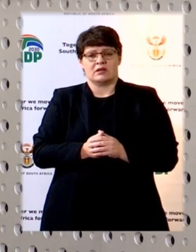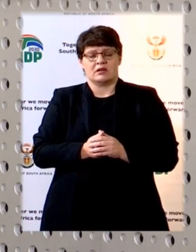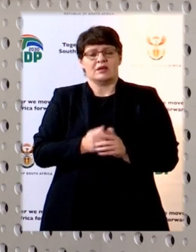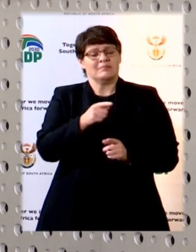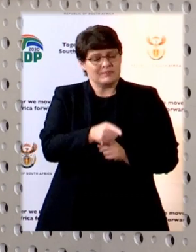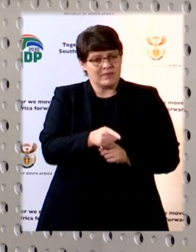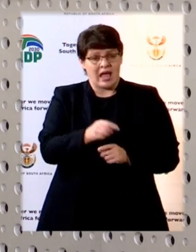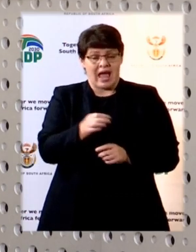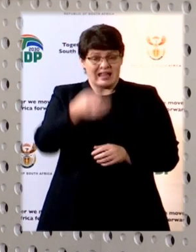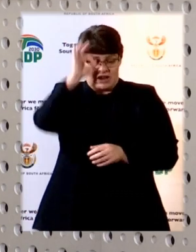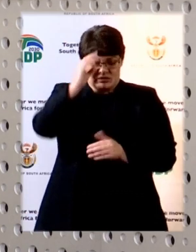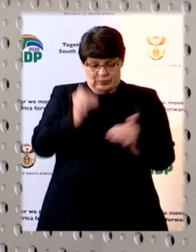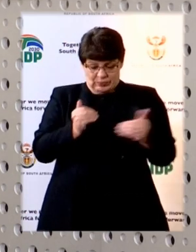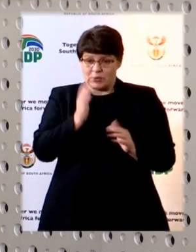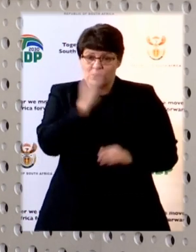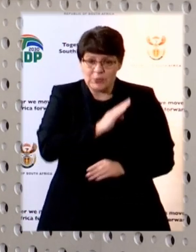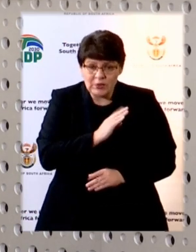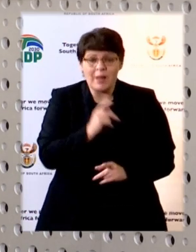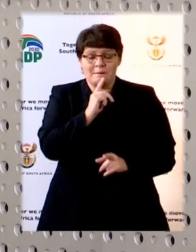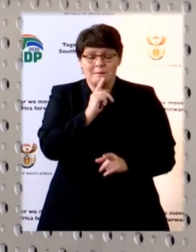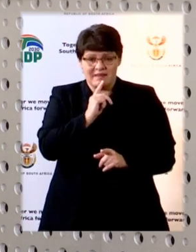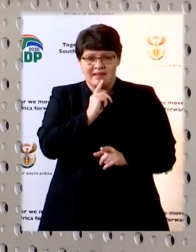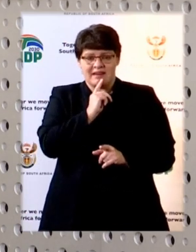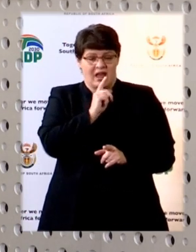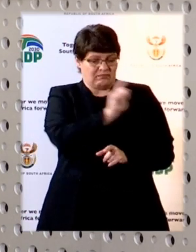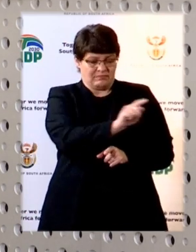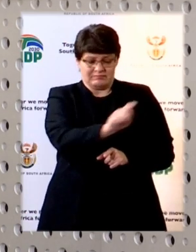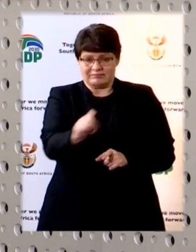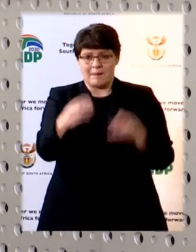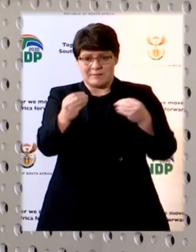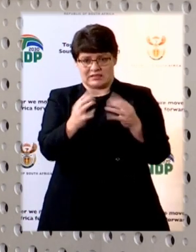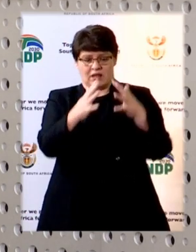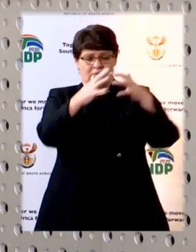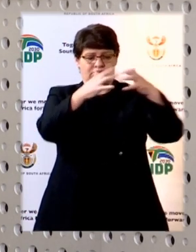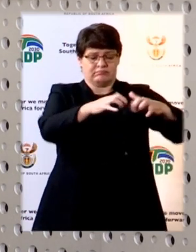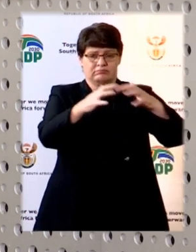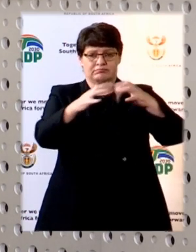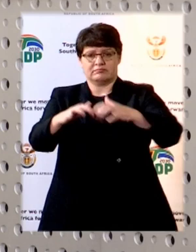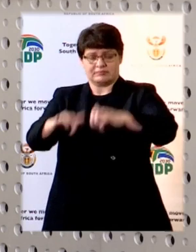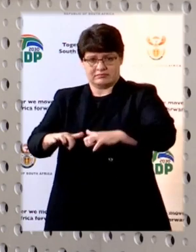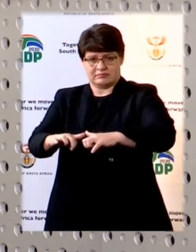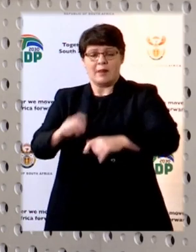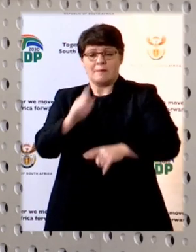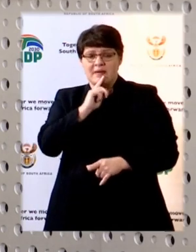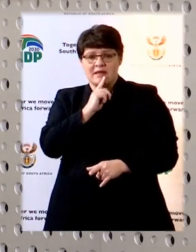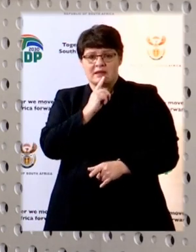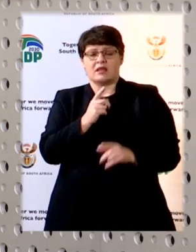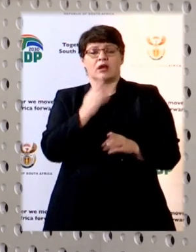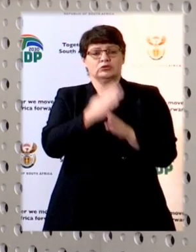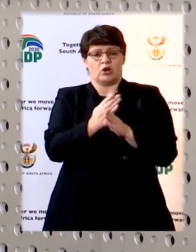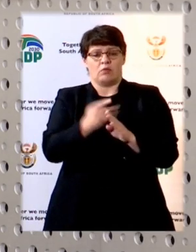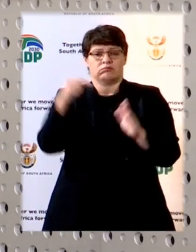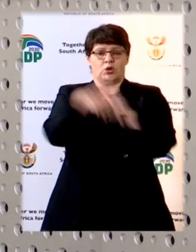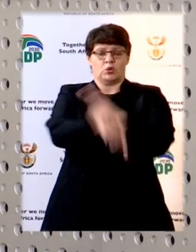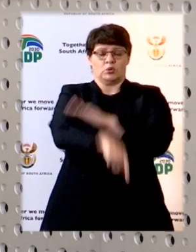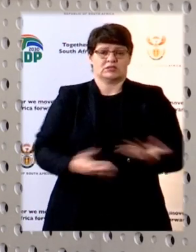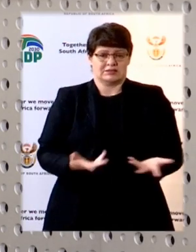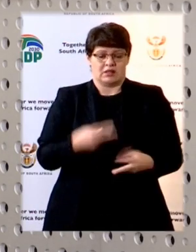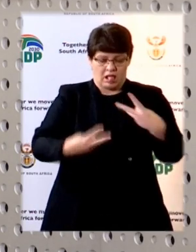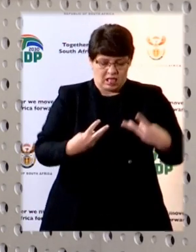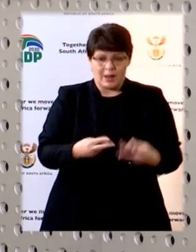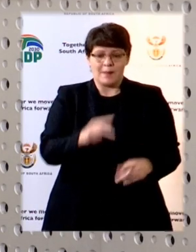there is a risk of more job losses and the contracting of the economy to unprecedented levels. And